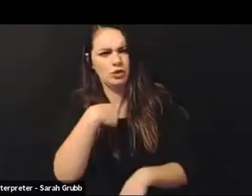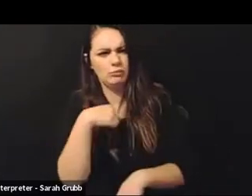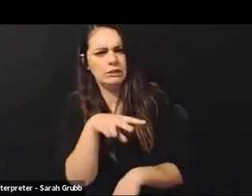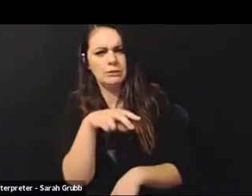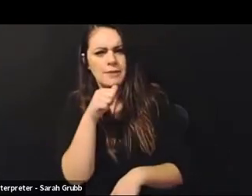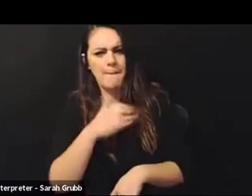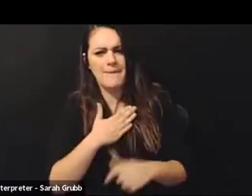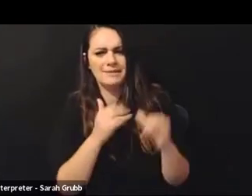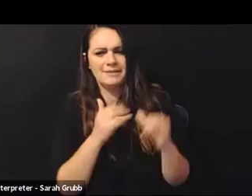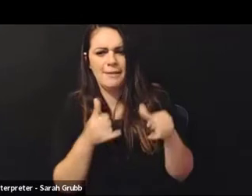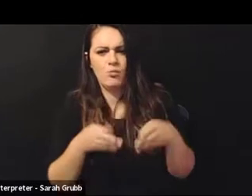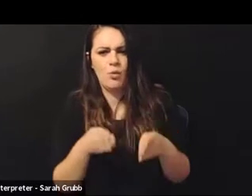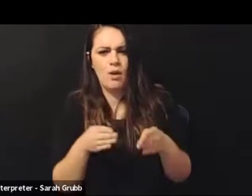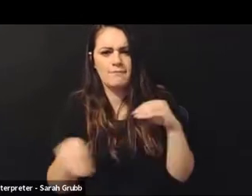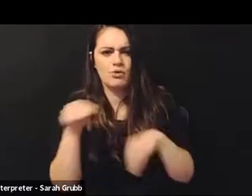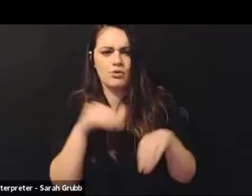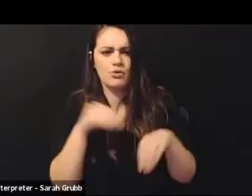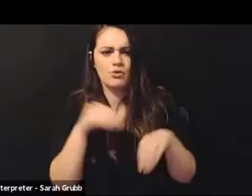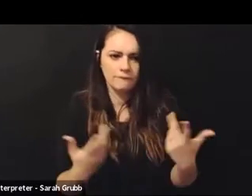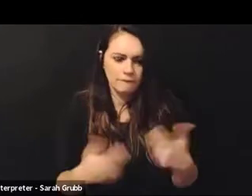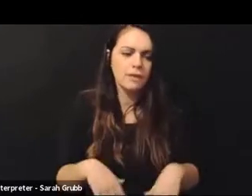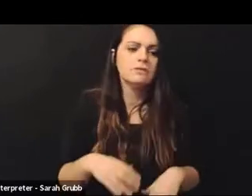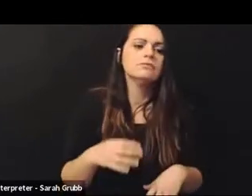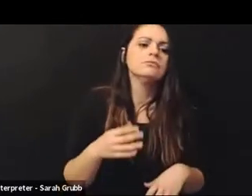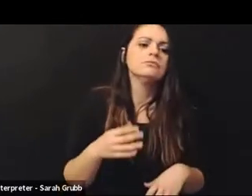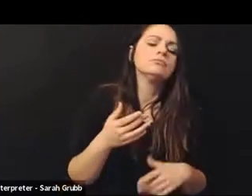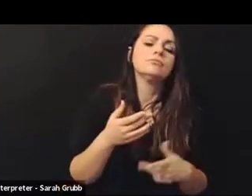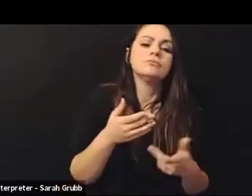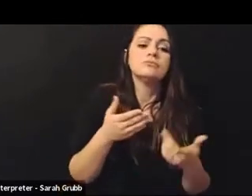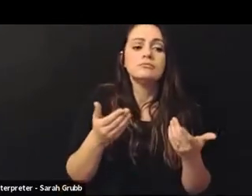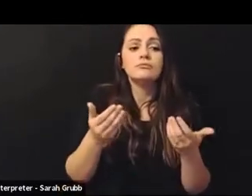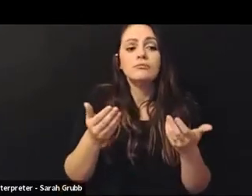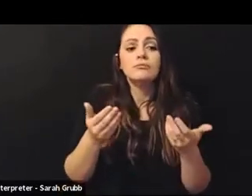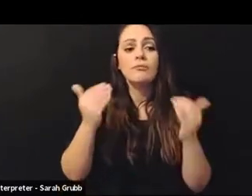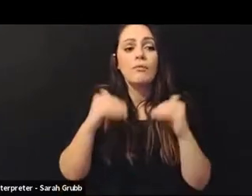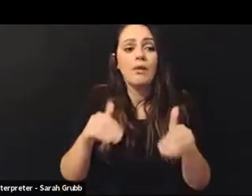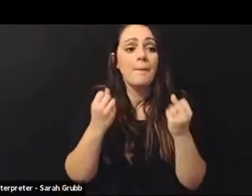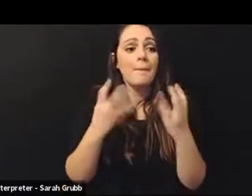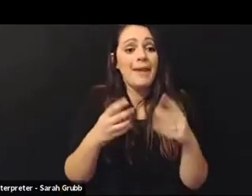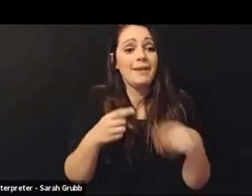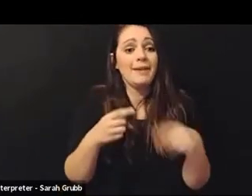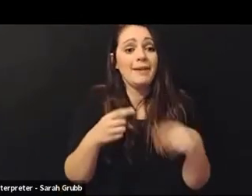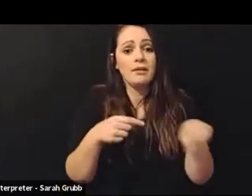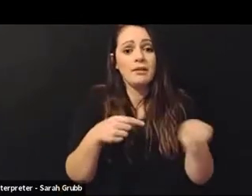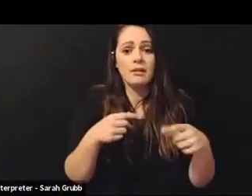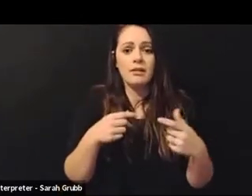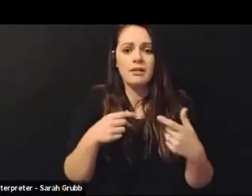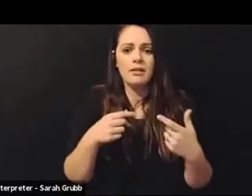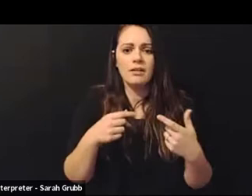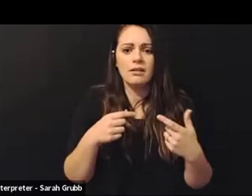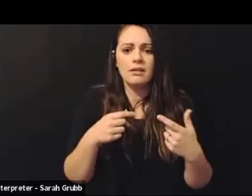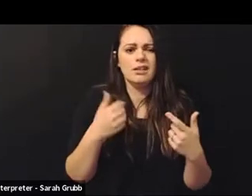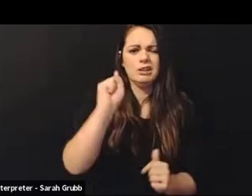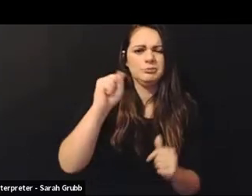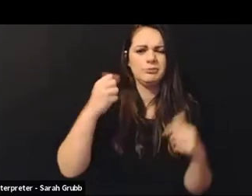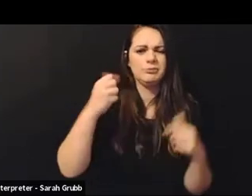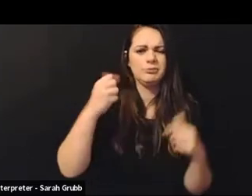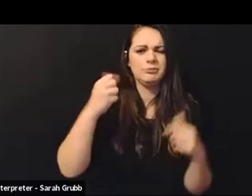lot of these individuals have a big resistance to any kind of change in the environment or changes in their activities. They're very